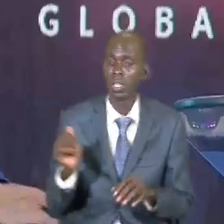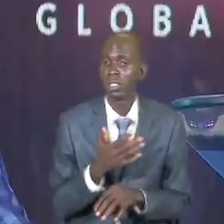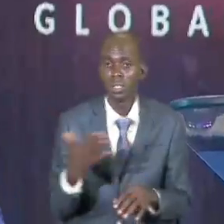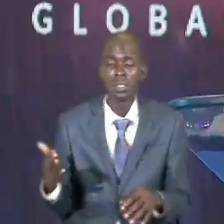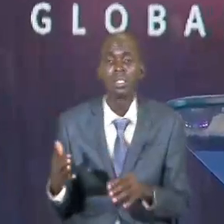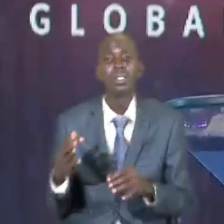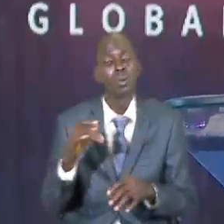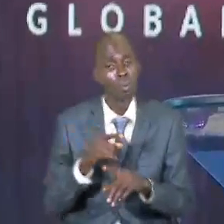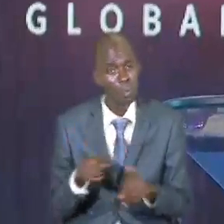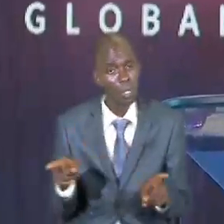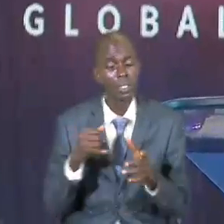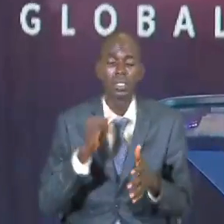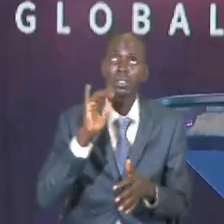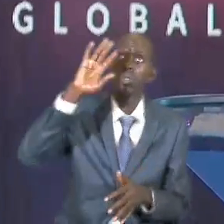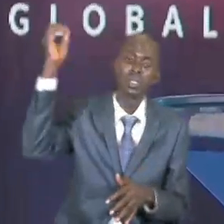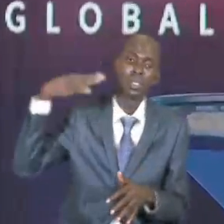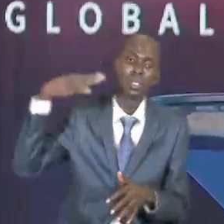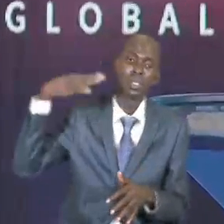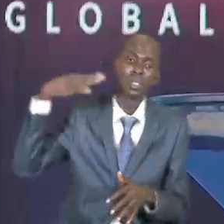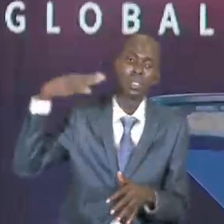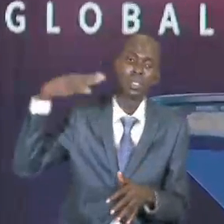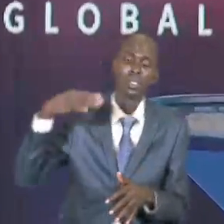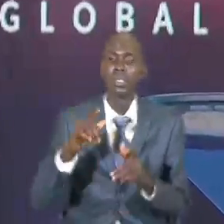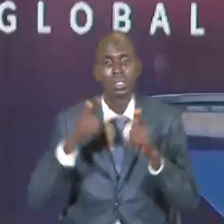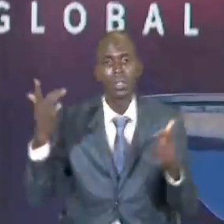God, or merited favor. I come for today.